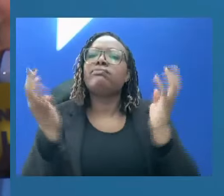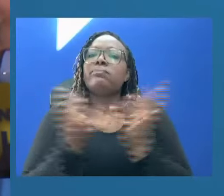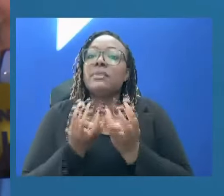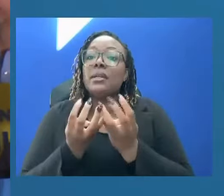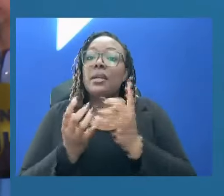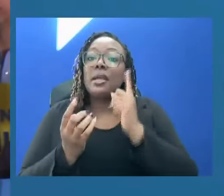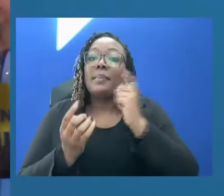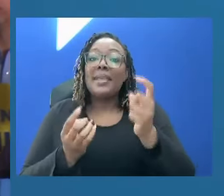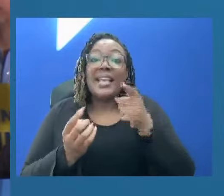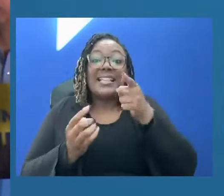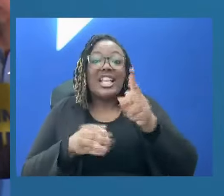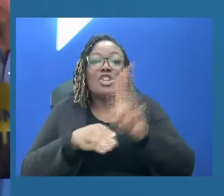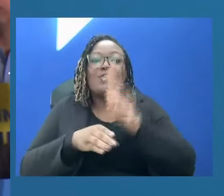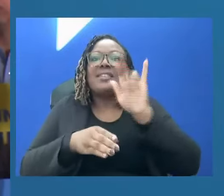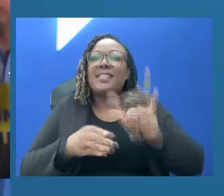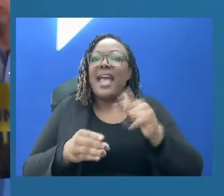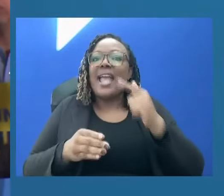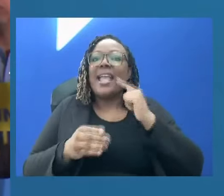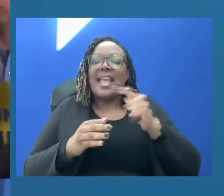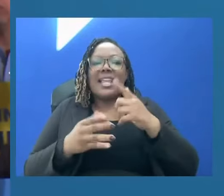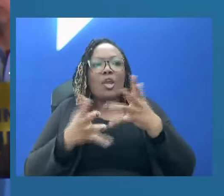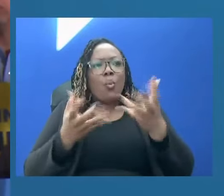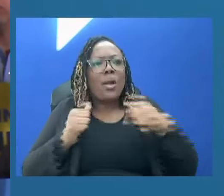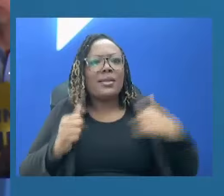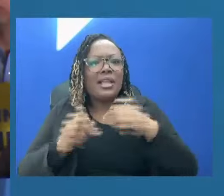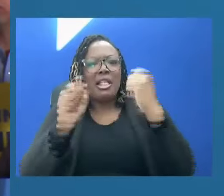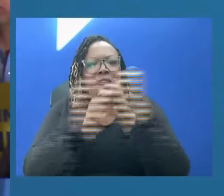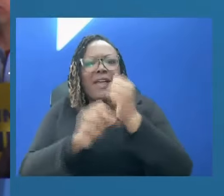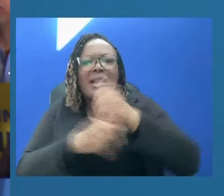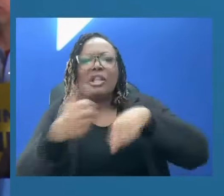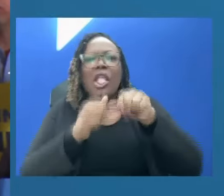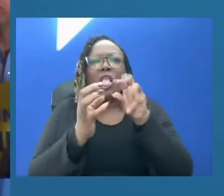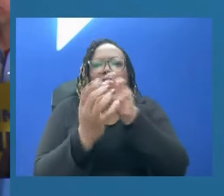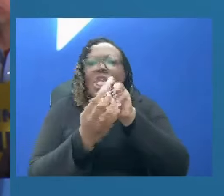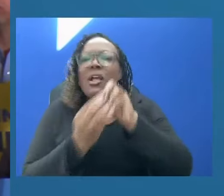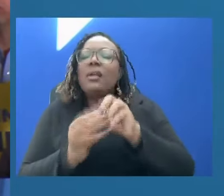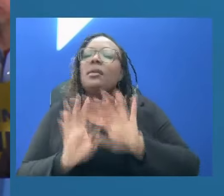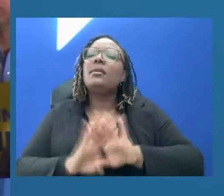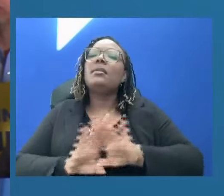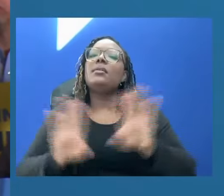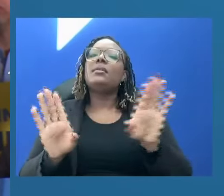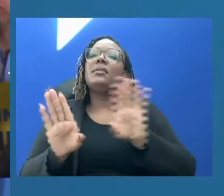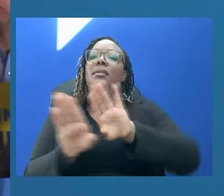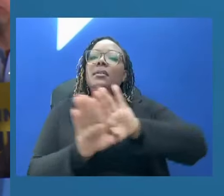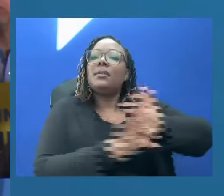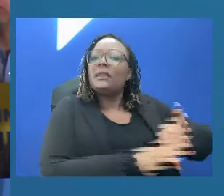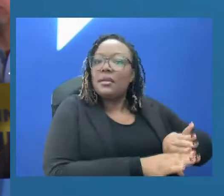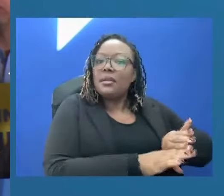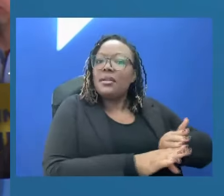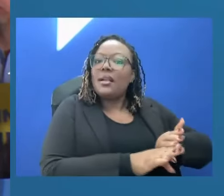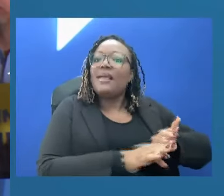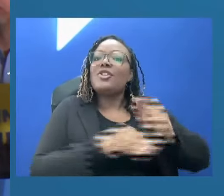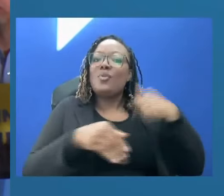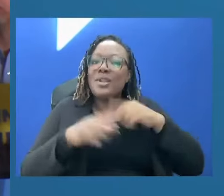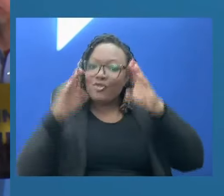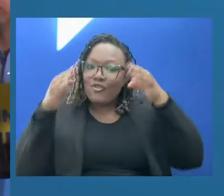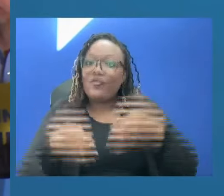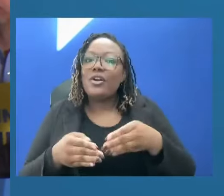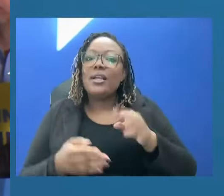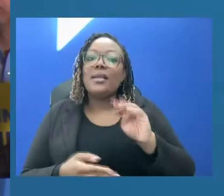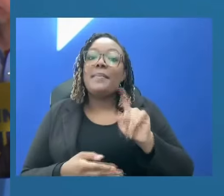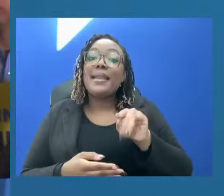off of that. And he pushes us to fight. And so let's get this done.